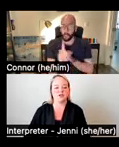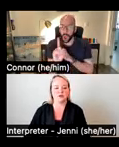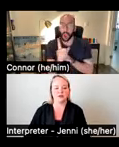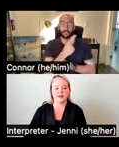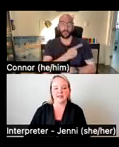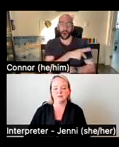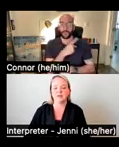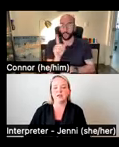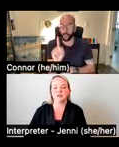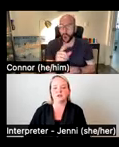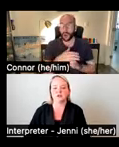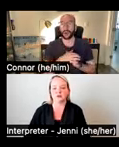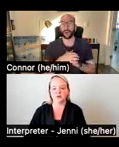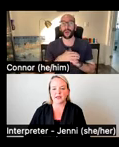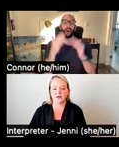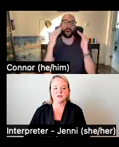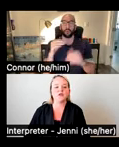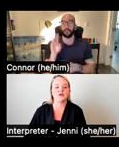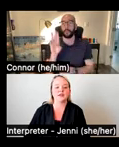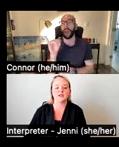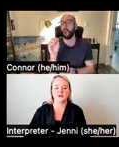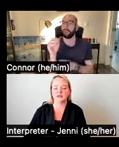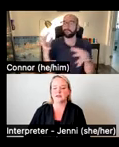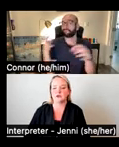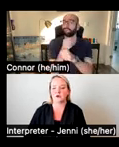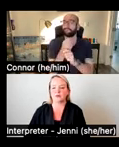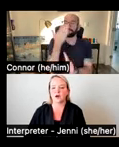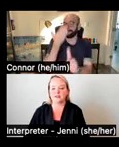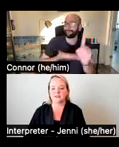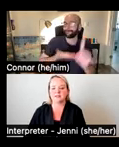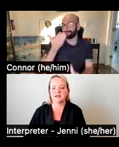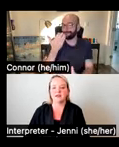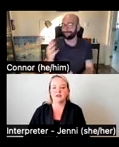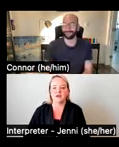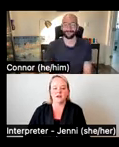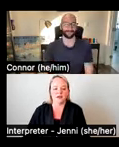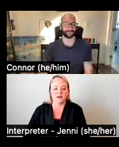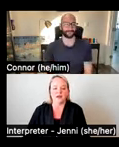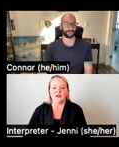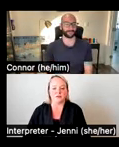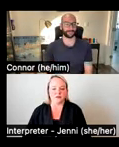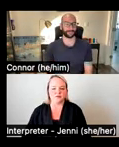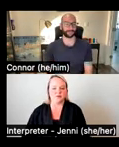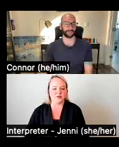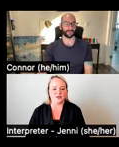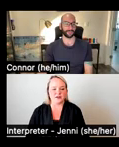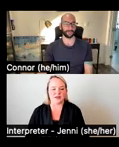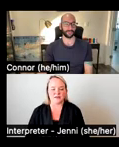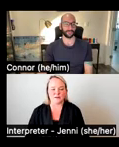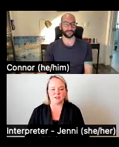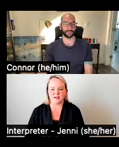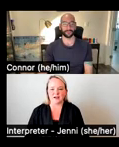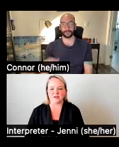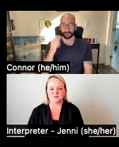You can use your name, you can do your pronouns, you can enter in your province, you can enter in